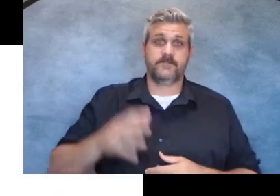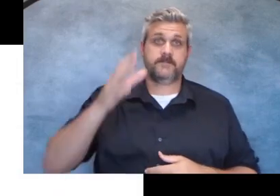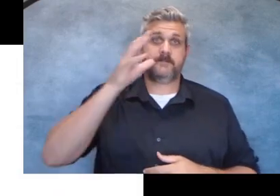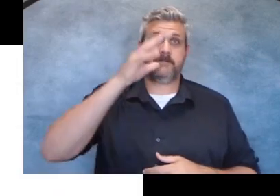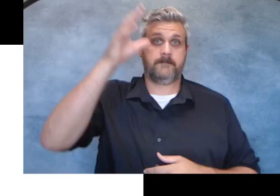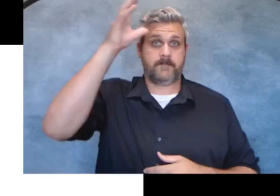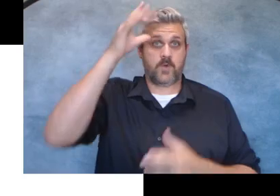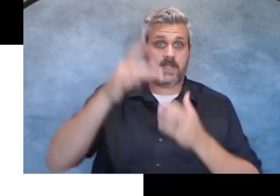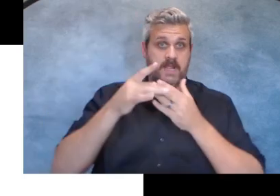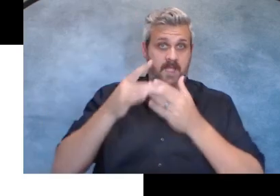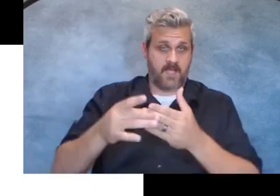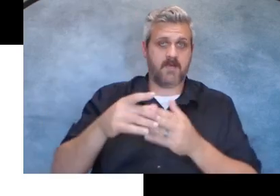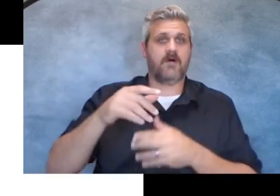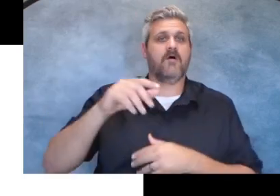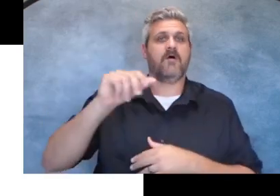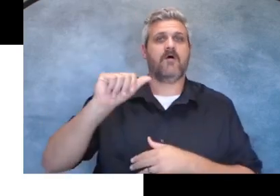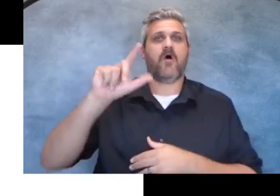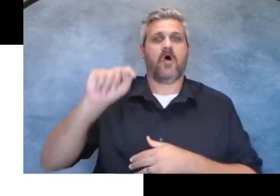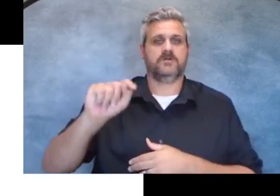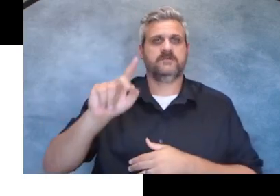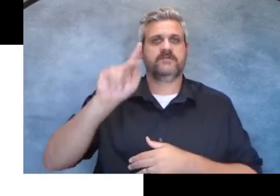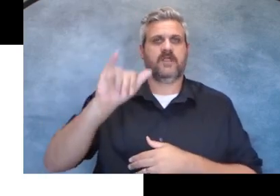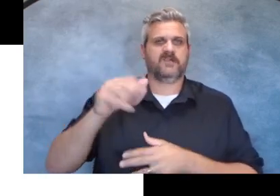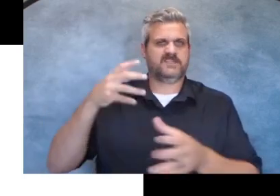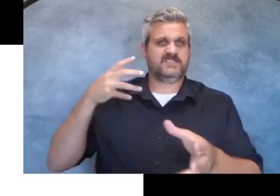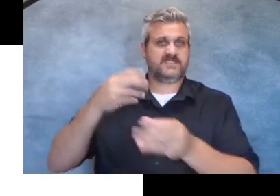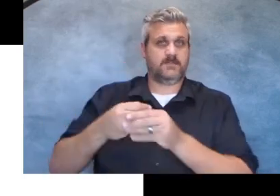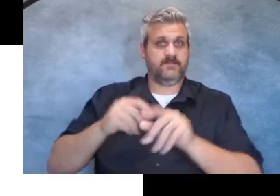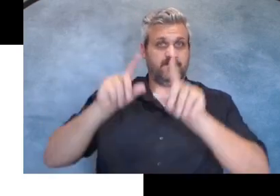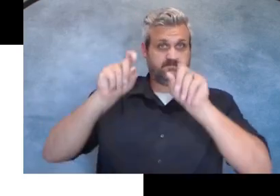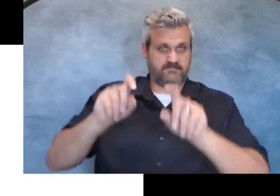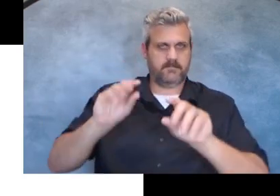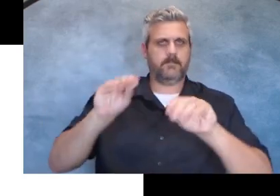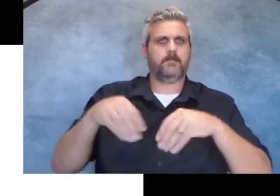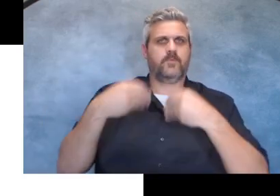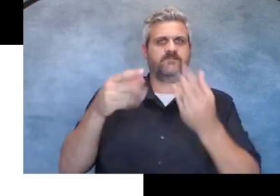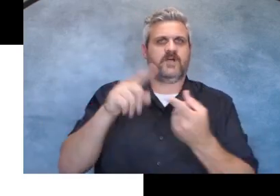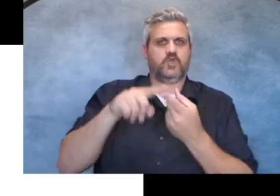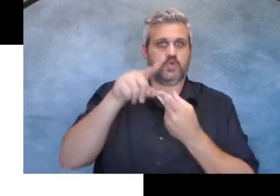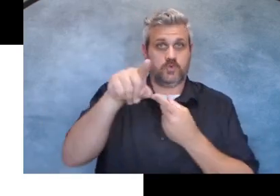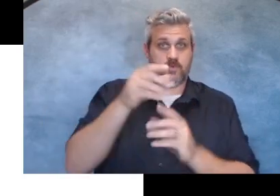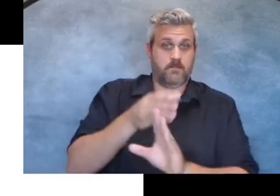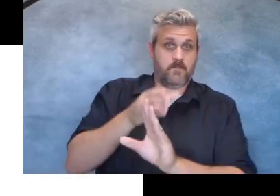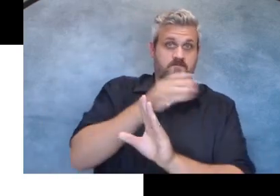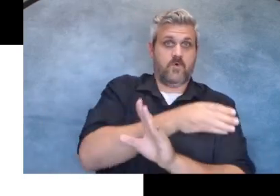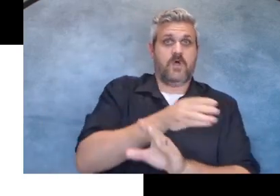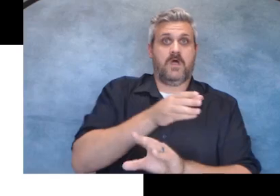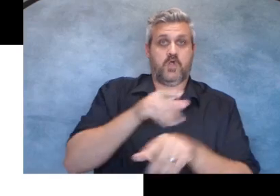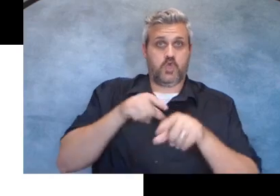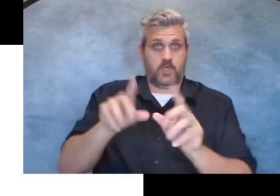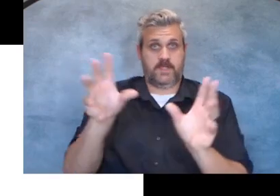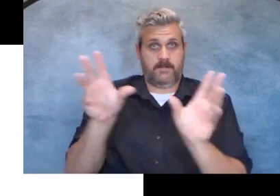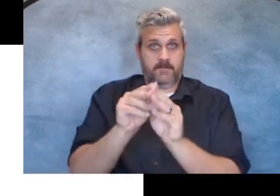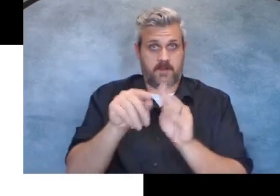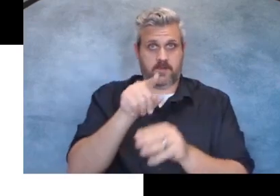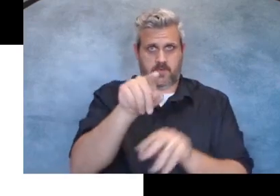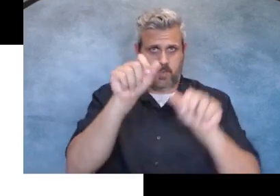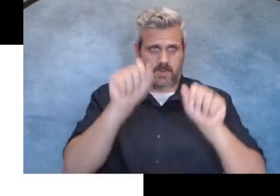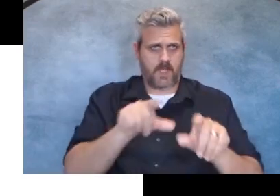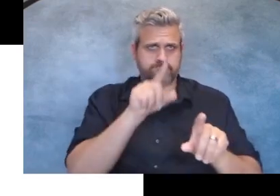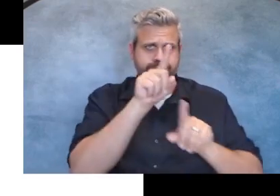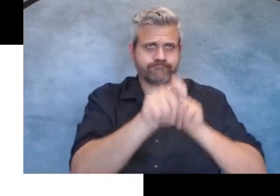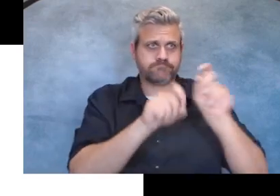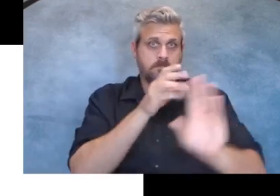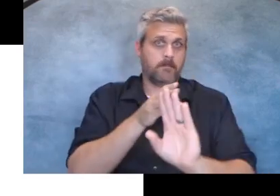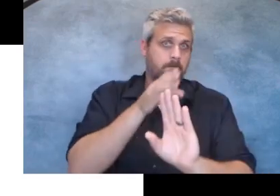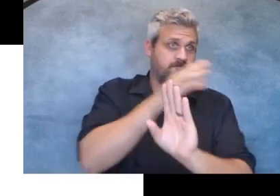The Parent Guide. Alternate Kentucky summative assessment may be provided to you before or during the meeting. You may take the opportunity to ask